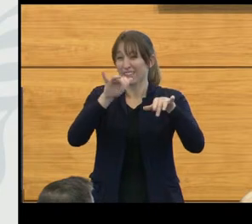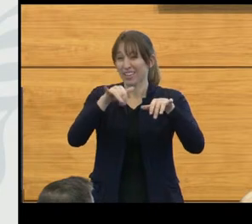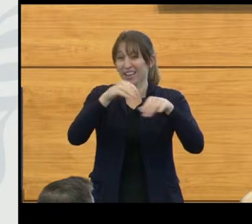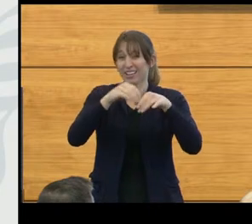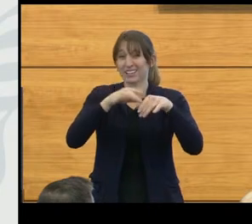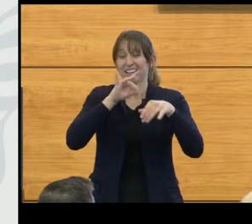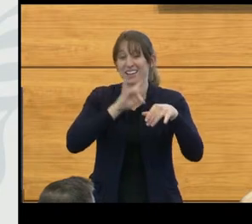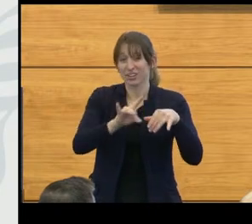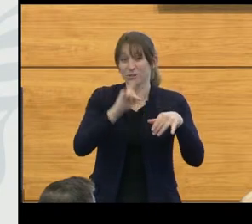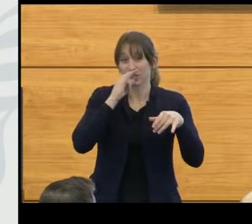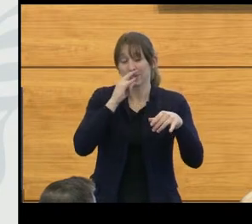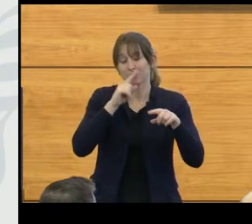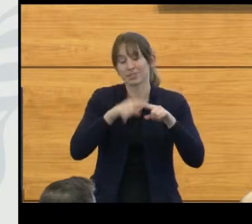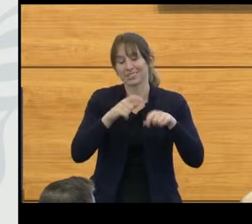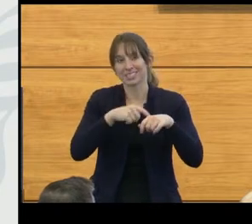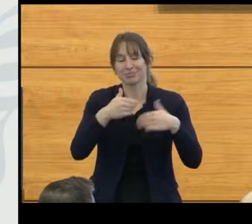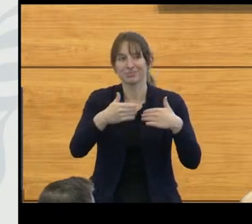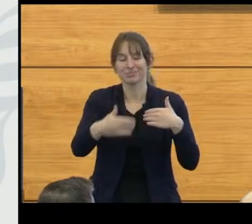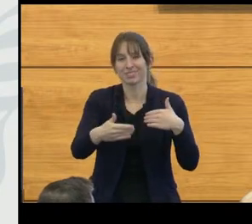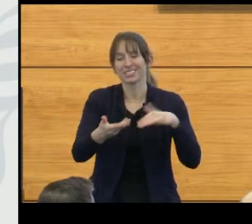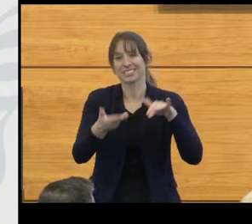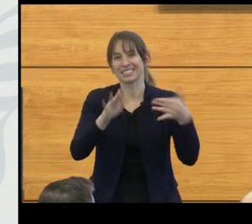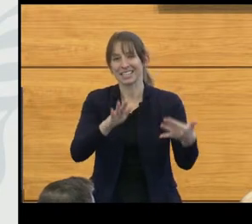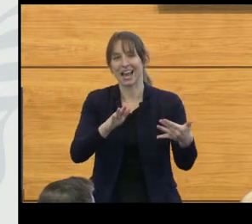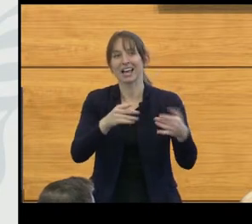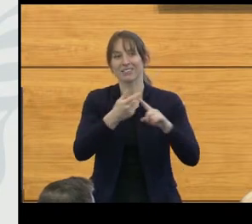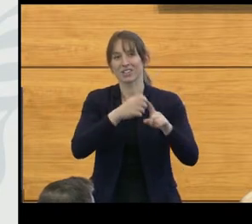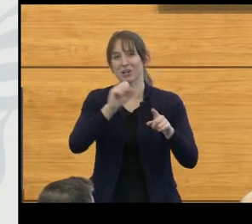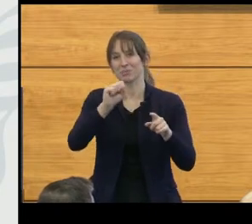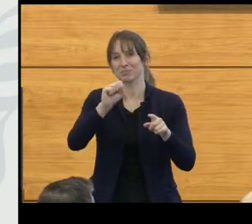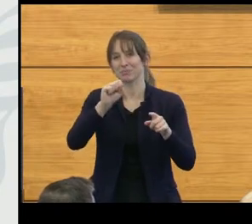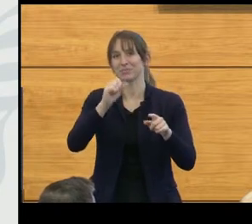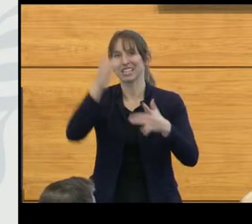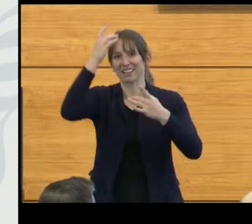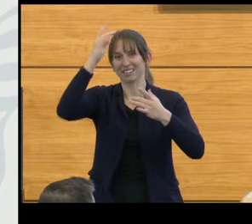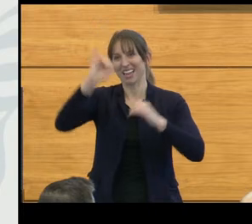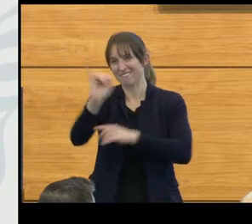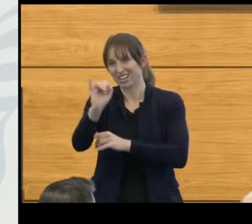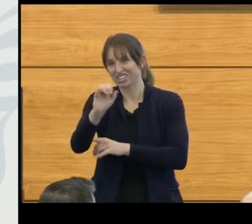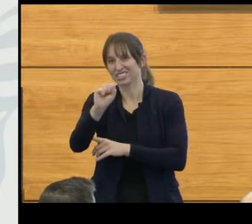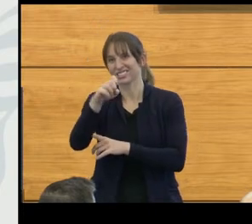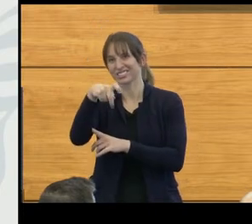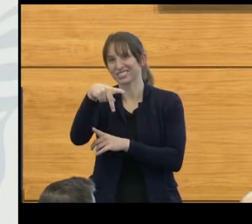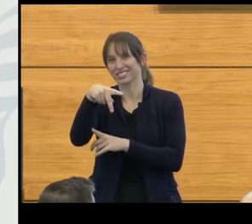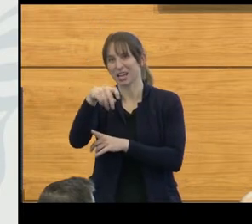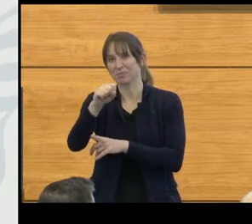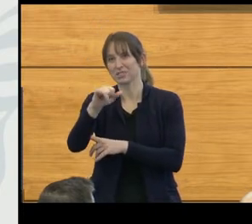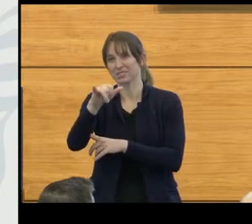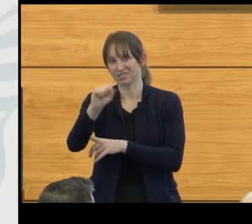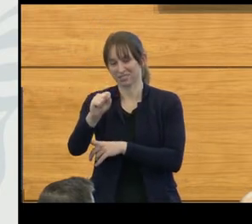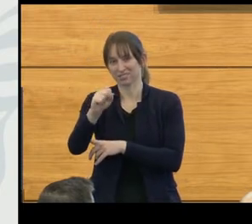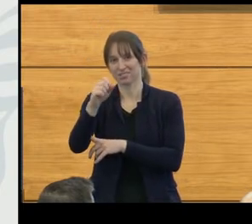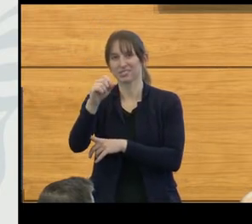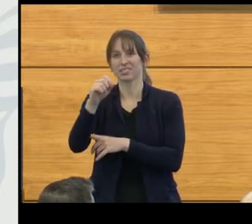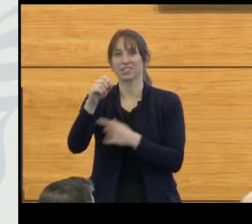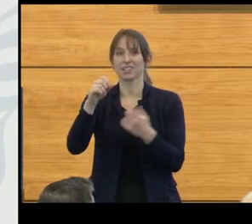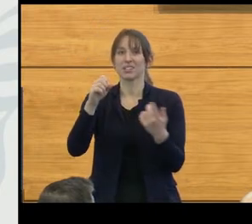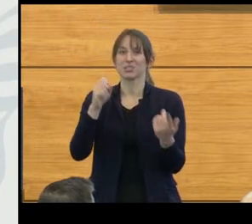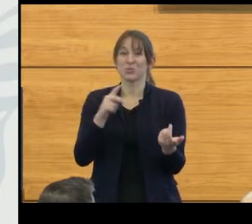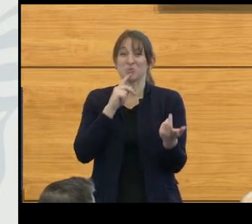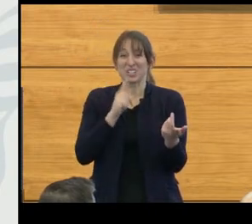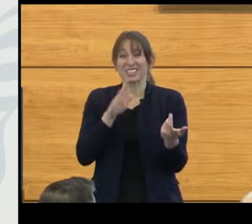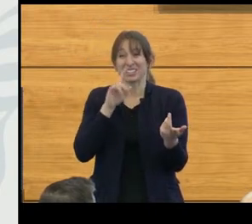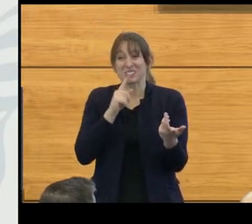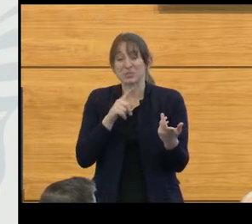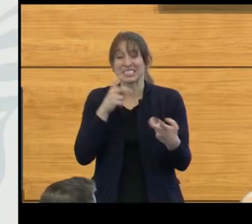the tubes and making the tube such that it would be able to be placed in one area or another without causing harm was really quite difficult.